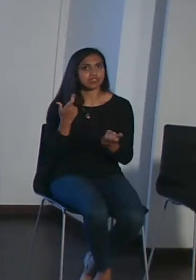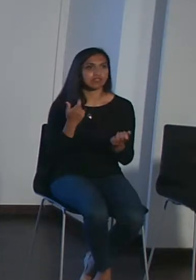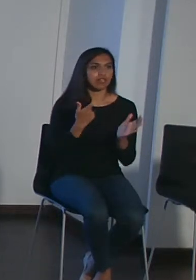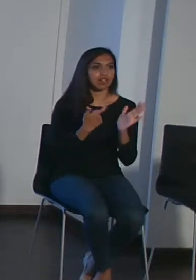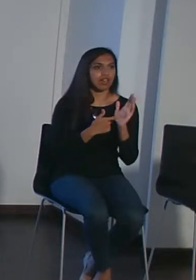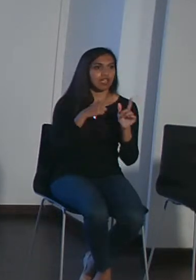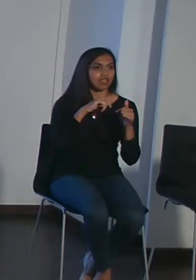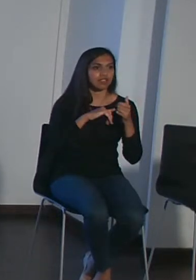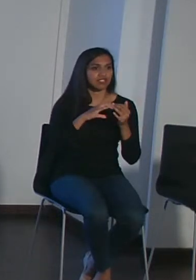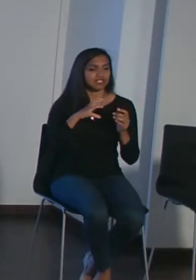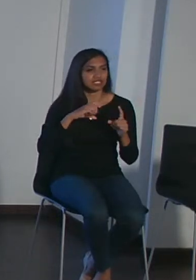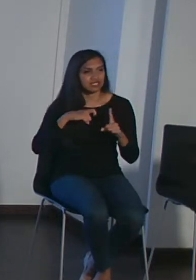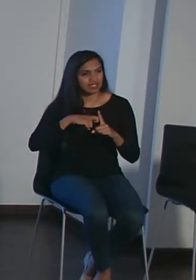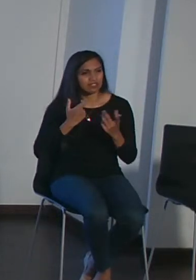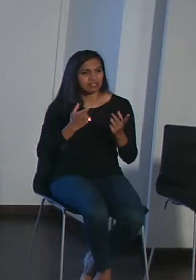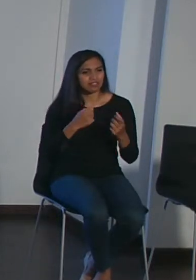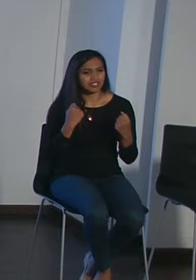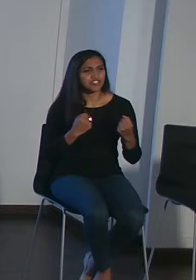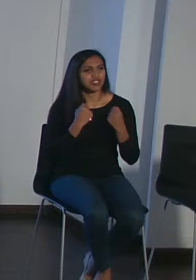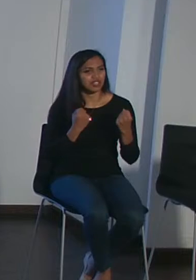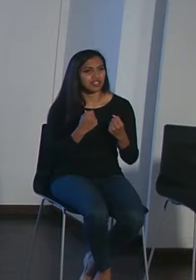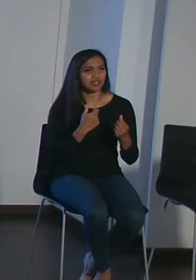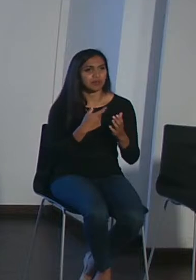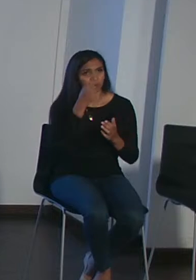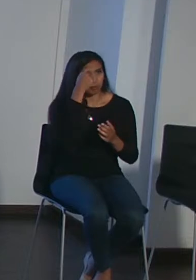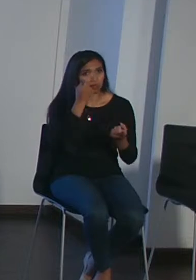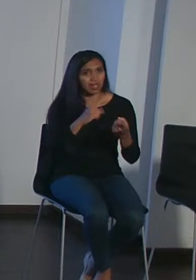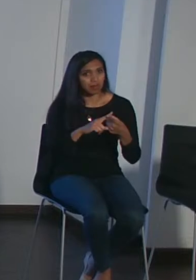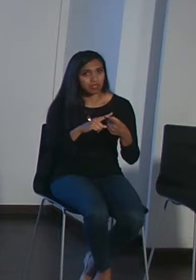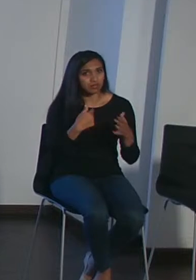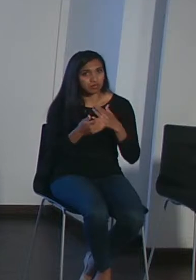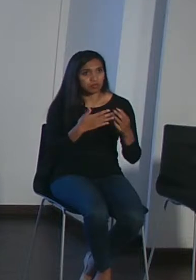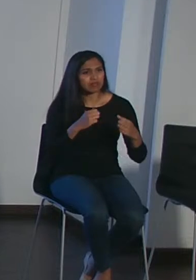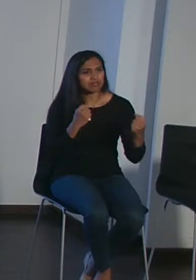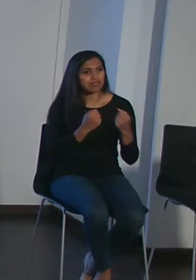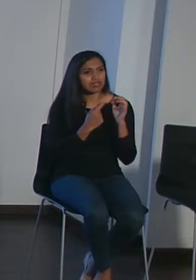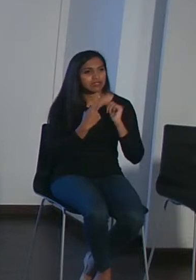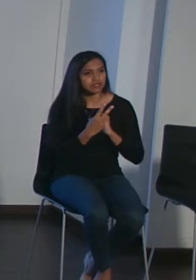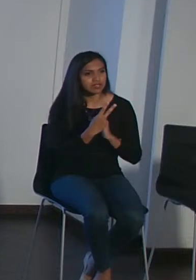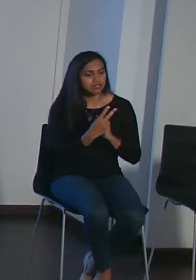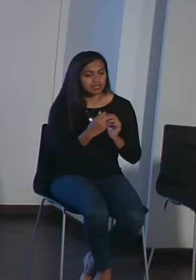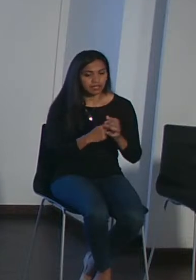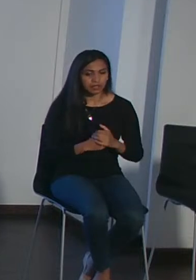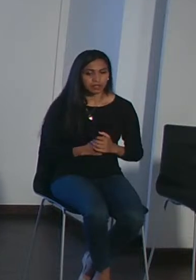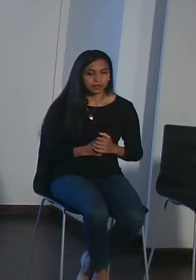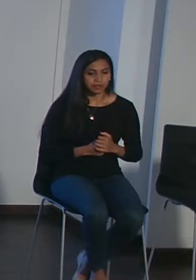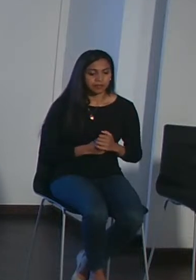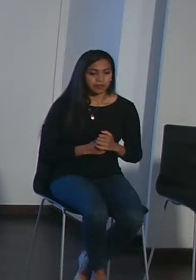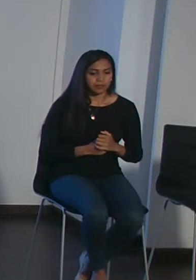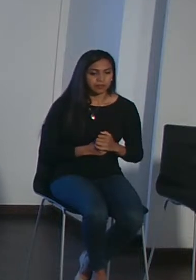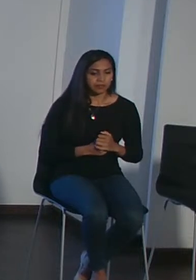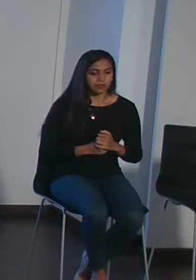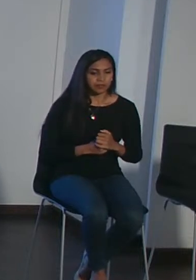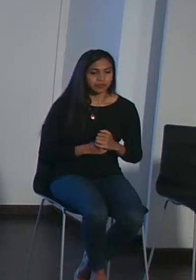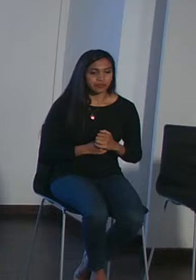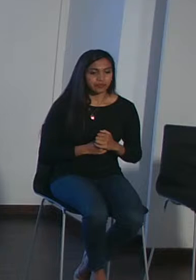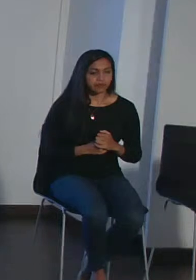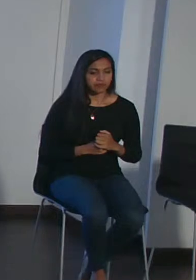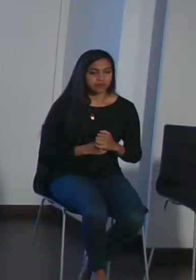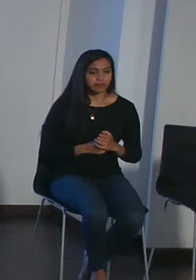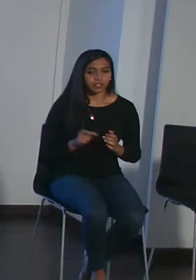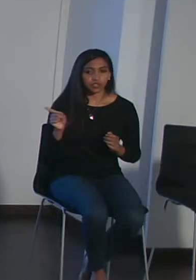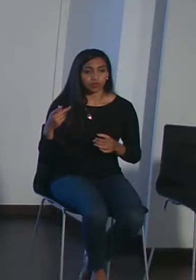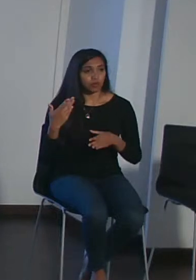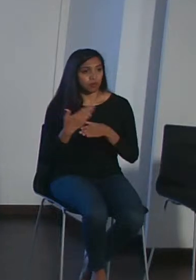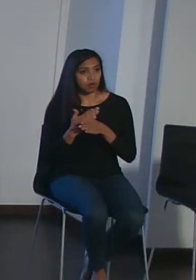and been able to somehow work with funders. But also, I think with the work that we